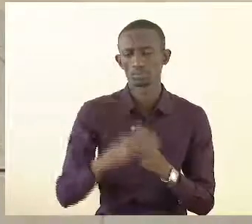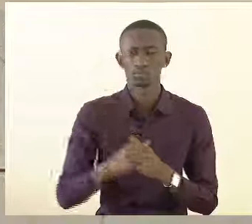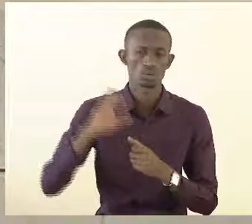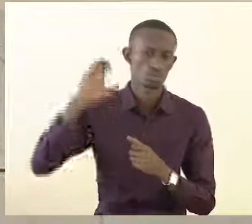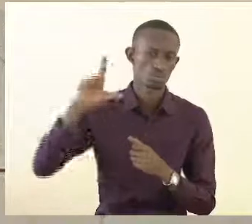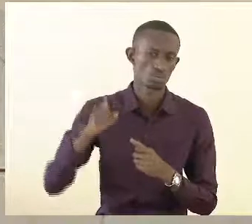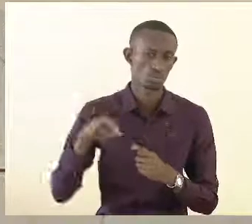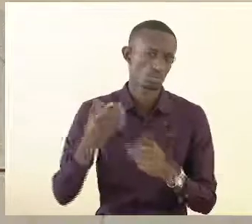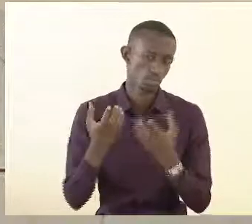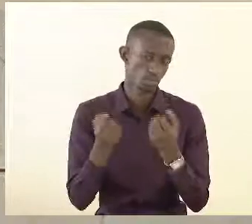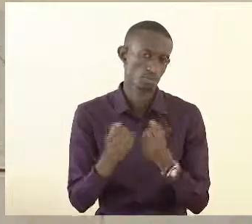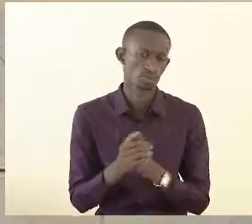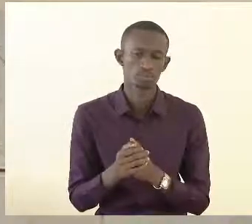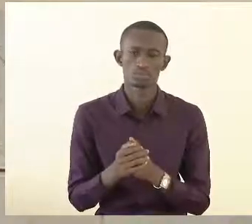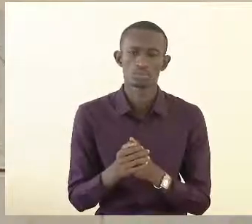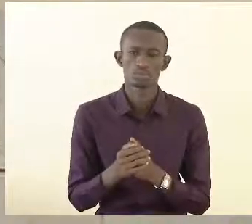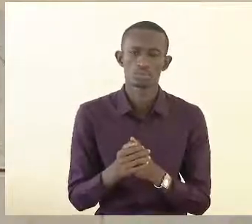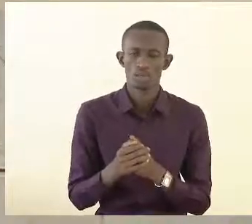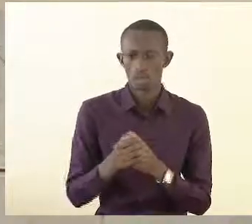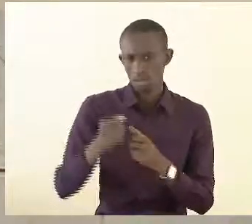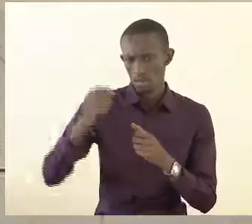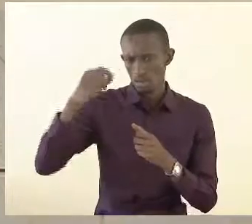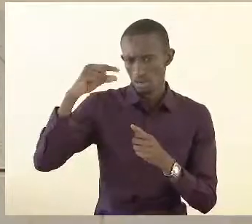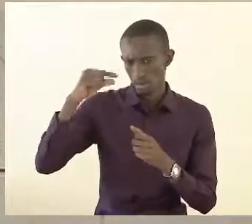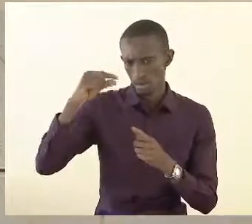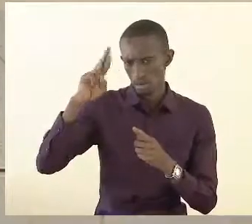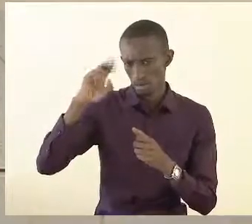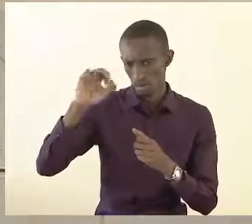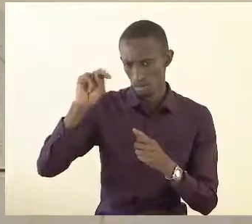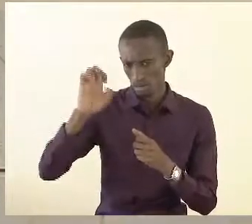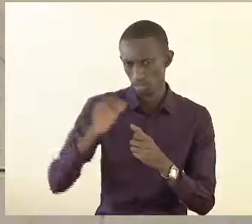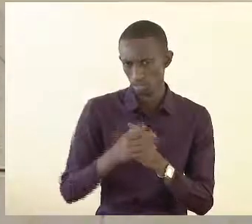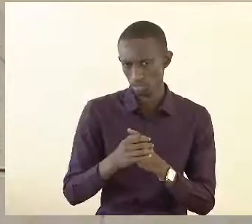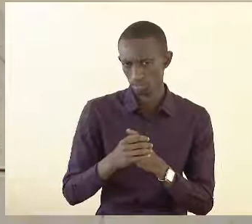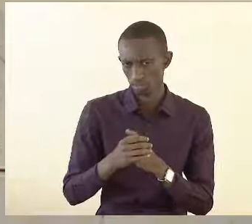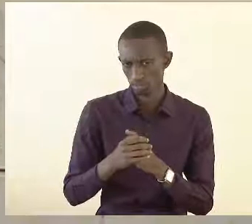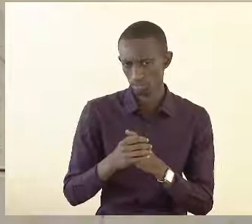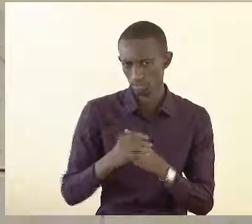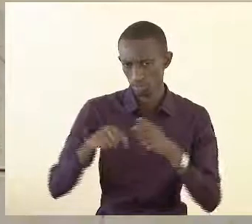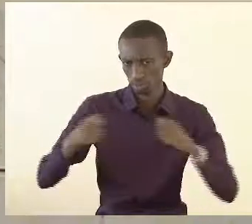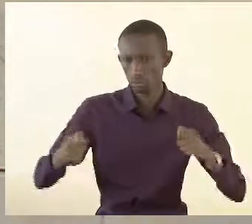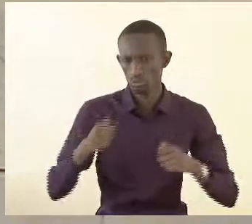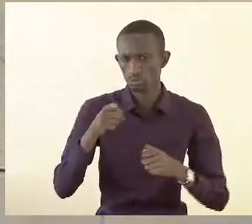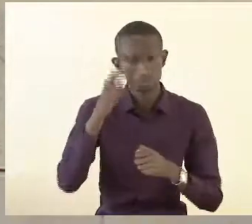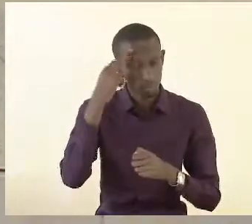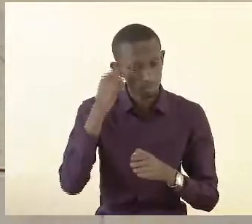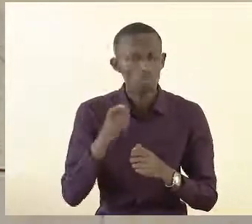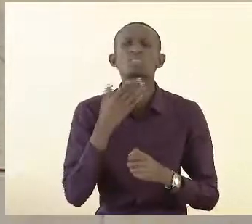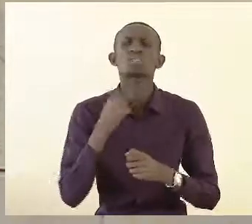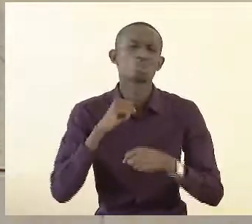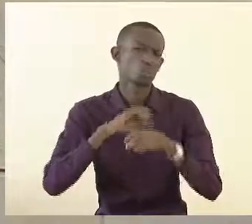We have our Grignard reagent. And remember, what we want to produce is